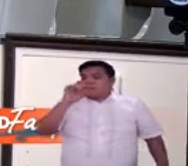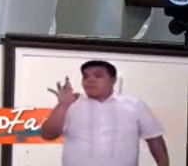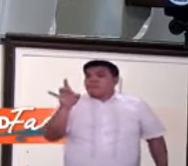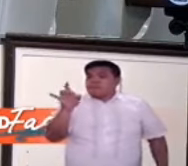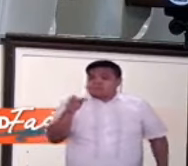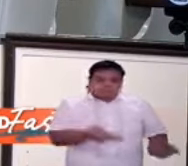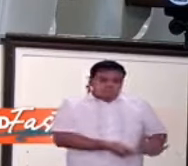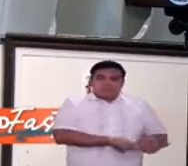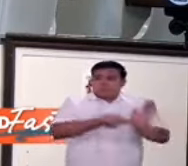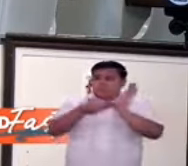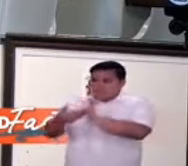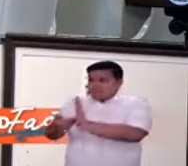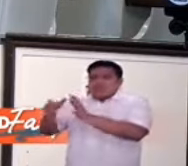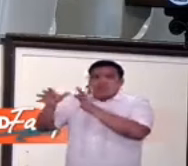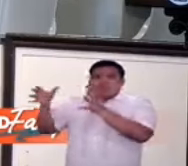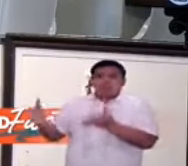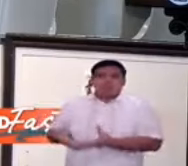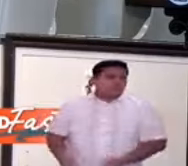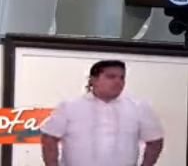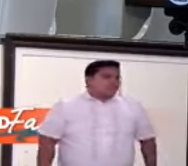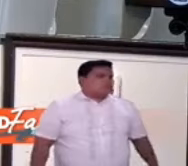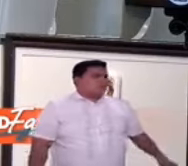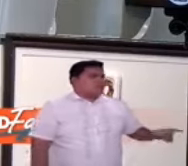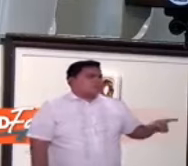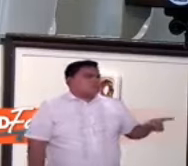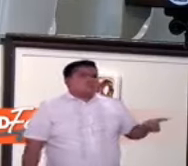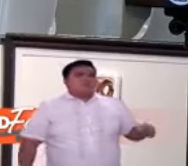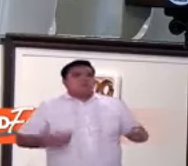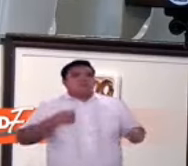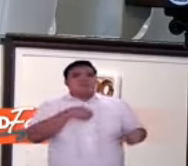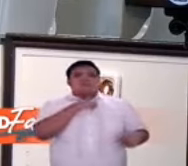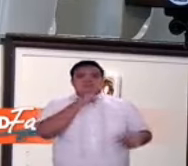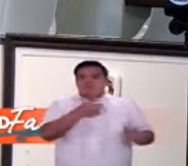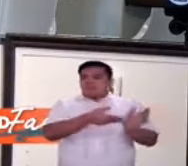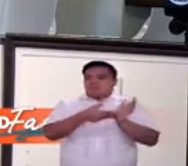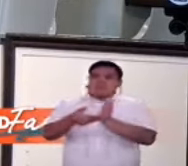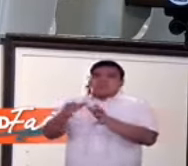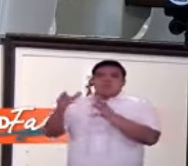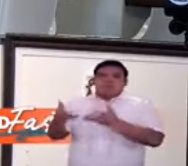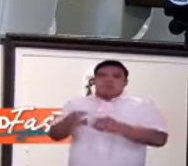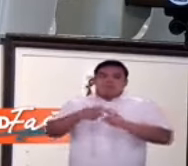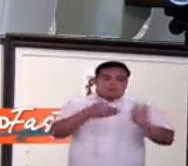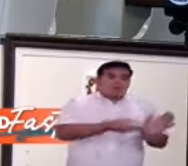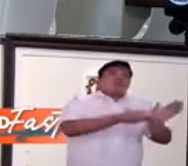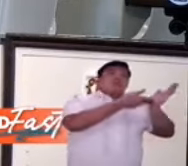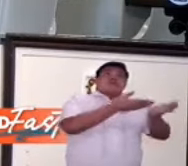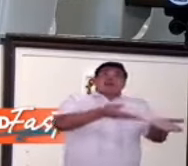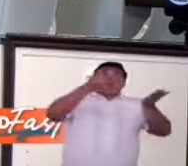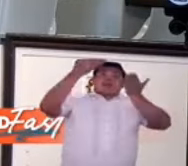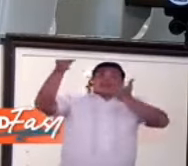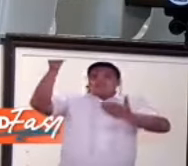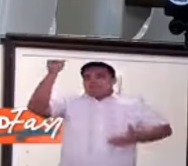you present them to the world. Mo na ang world. Kita, we never present our children to the world. We present our children to the